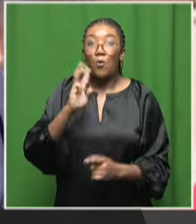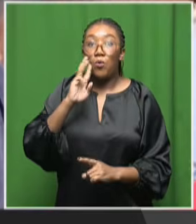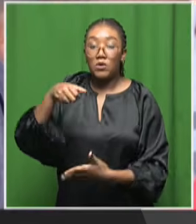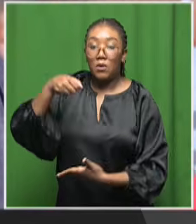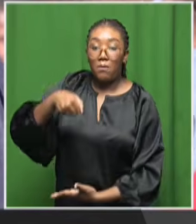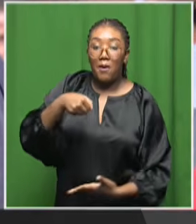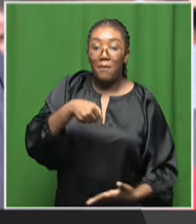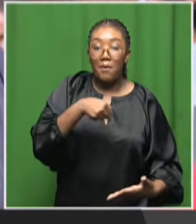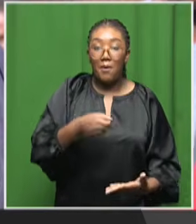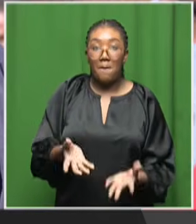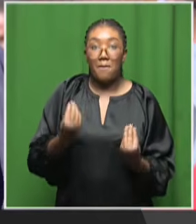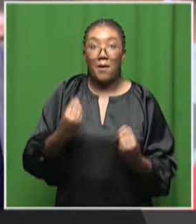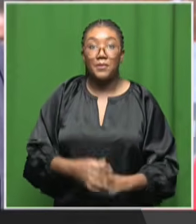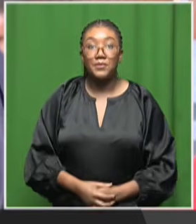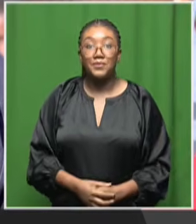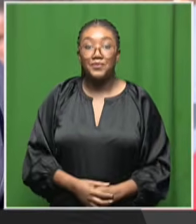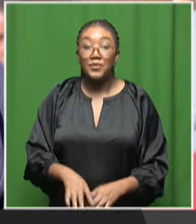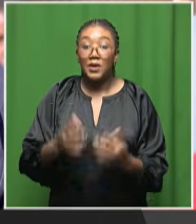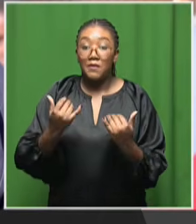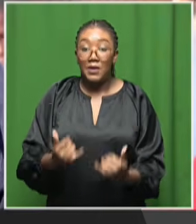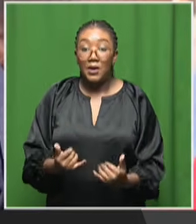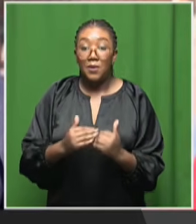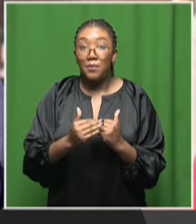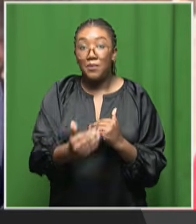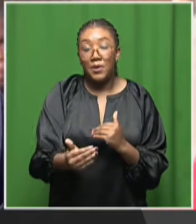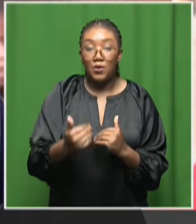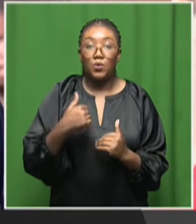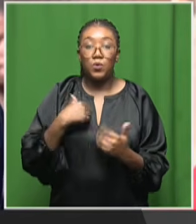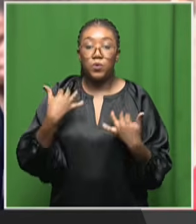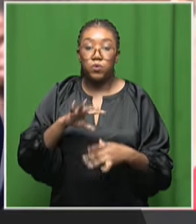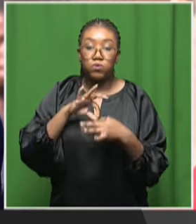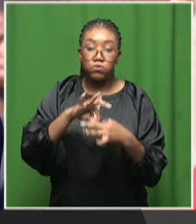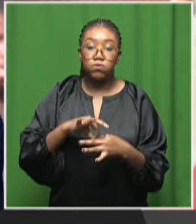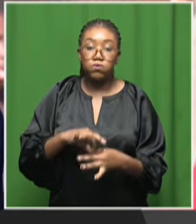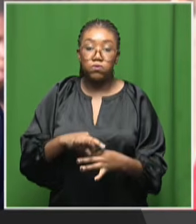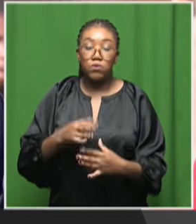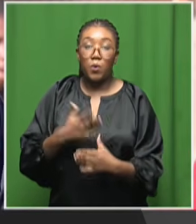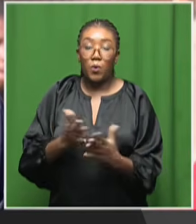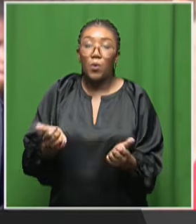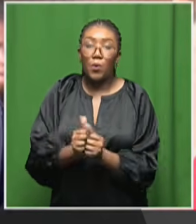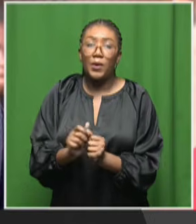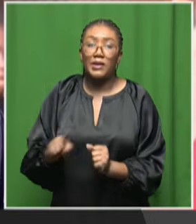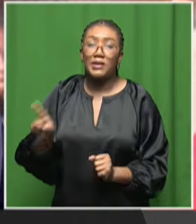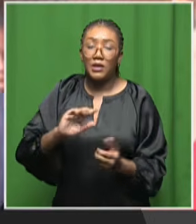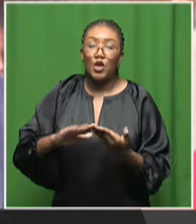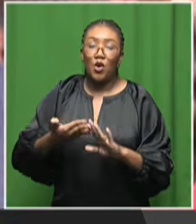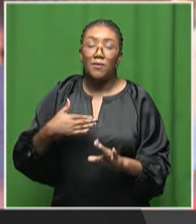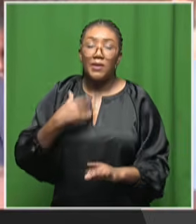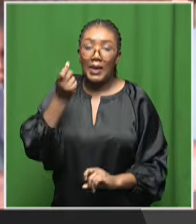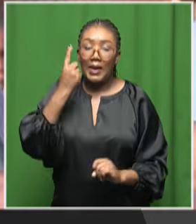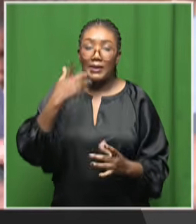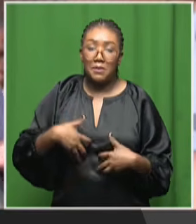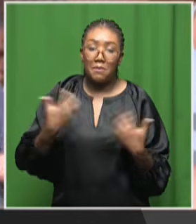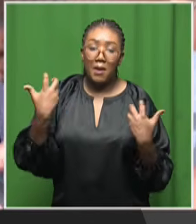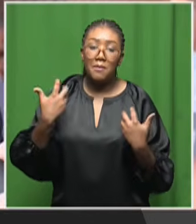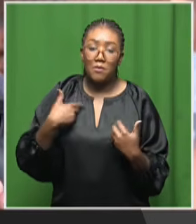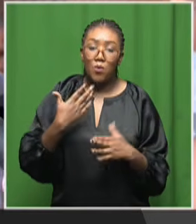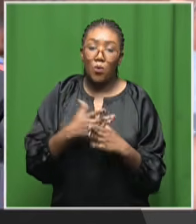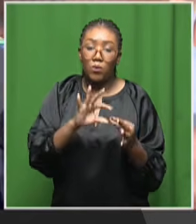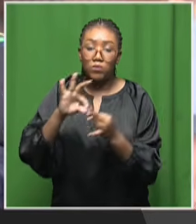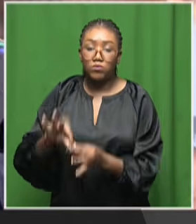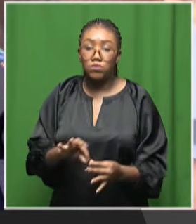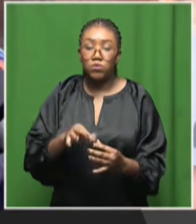But moving forward from here, we are dedicated and determined to work with them. I understand their frustration, but we are determined to work with